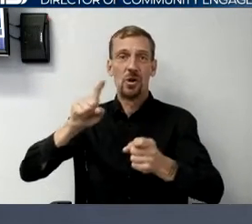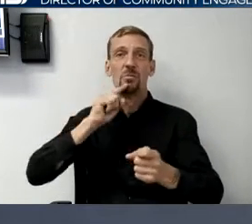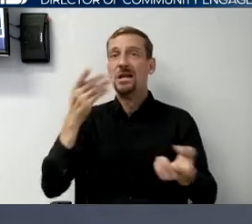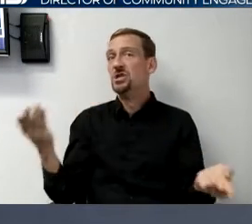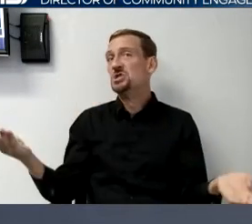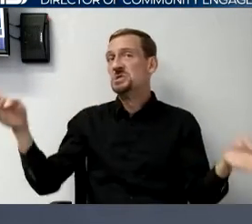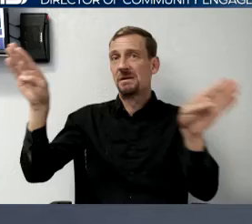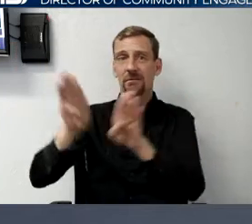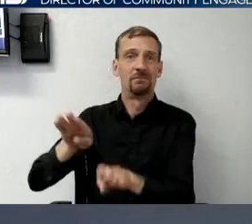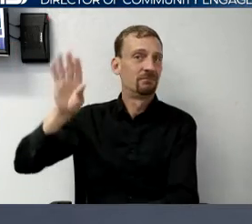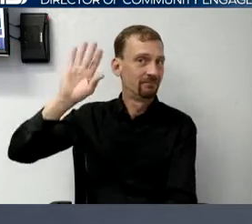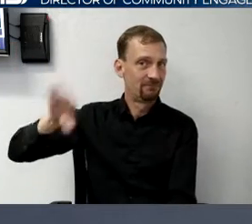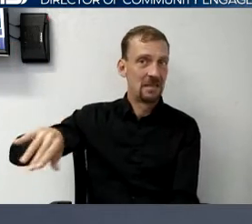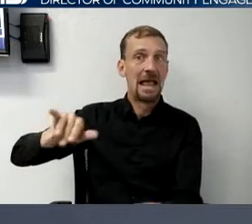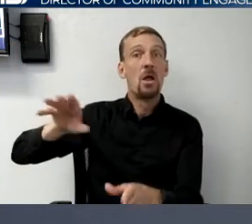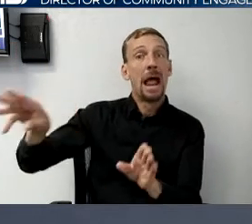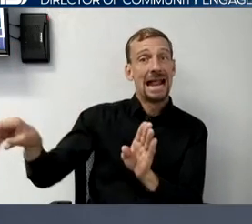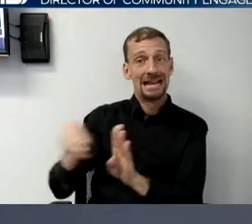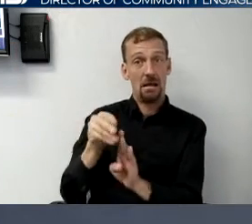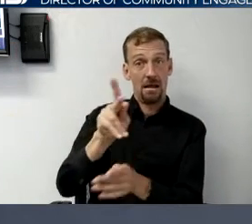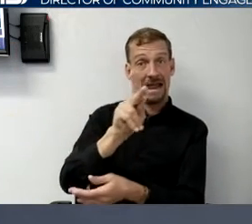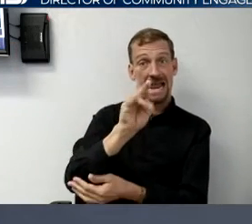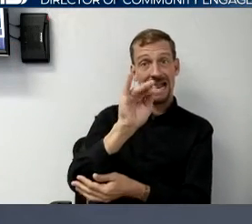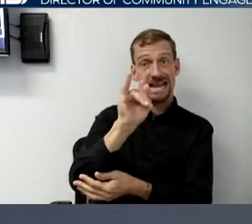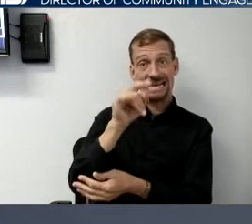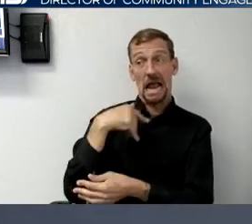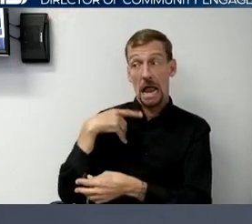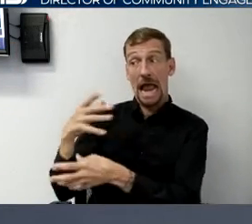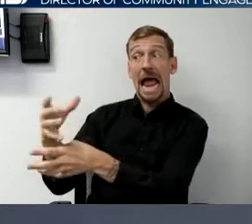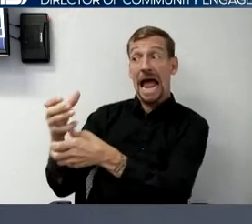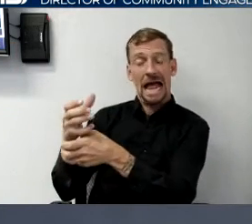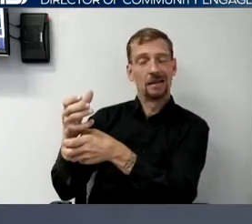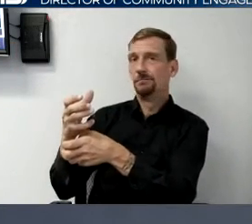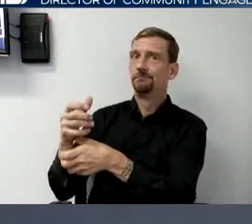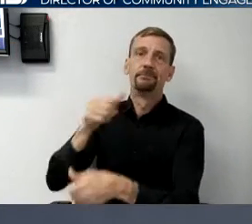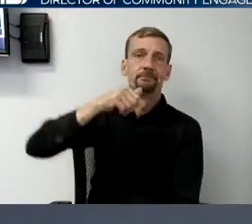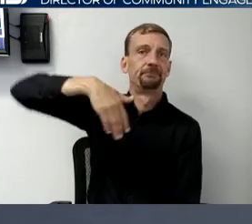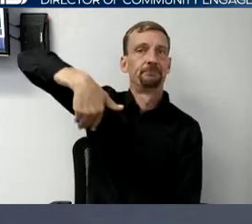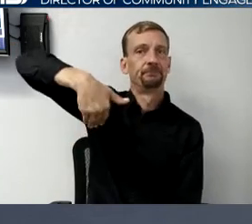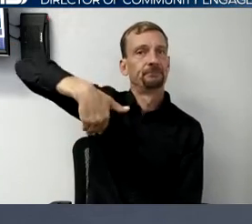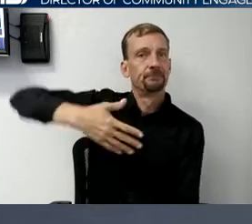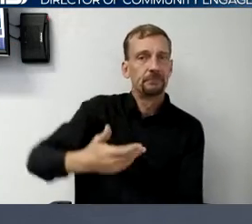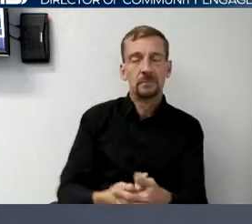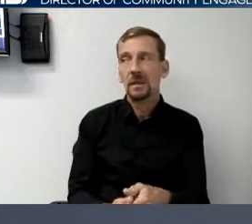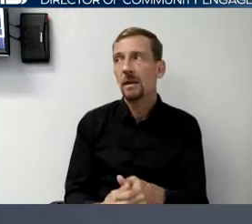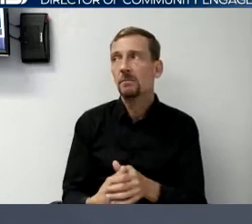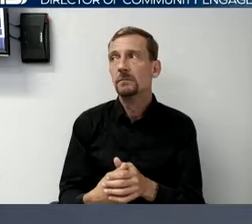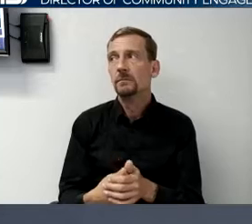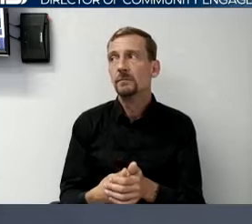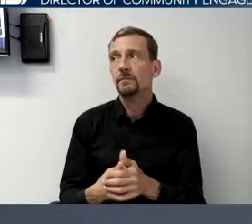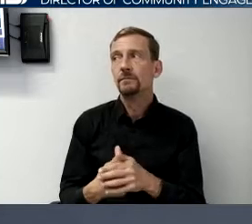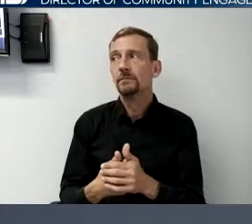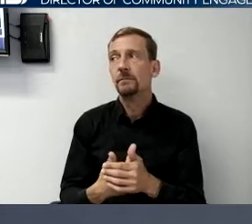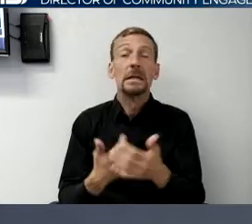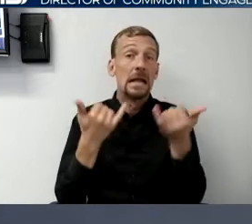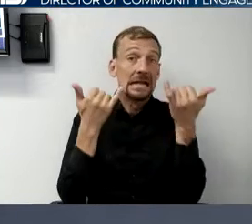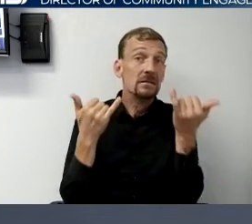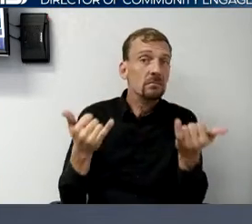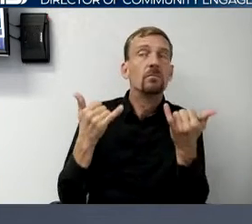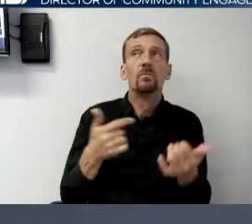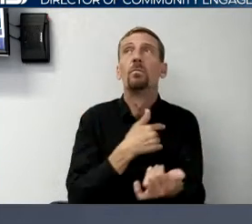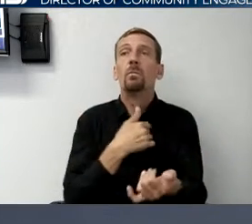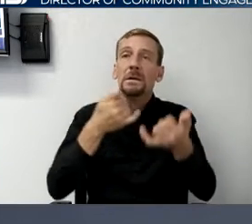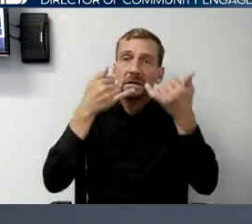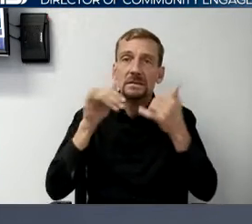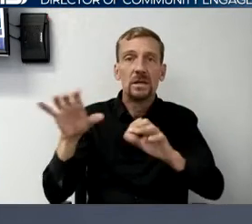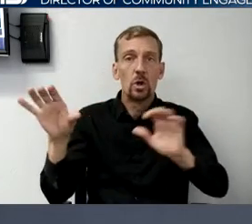down. And so those additional kits that we were expecting to receive haven't been received. But right now, we're still just doing